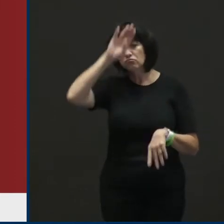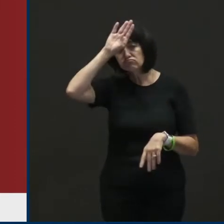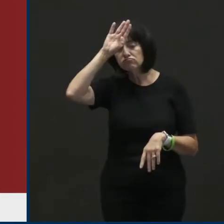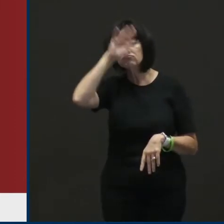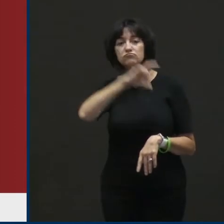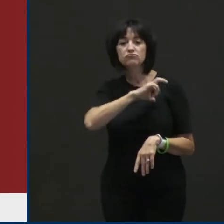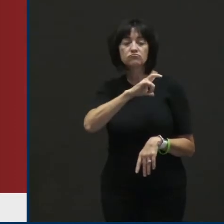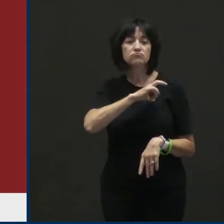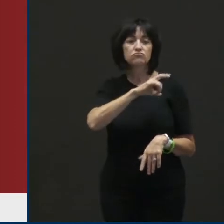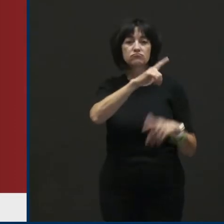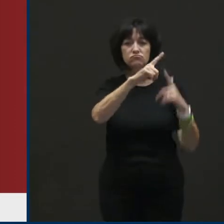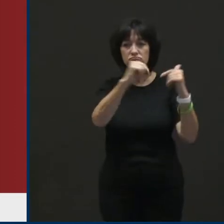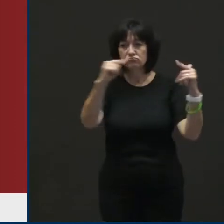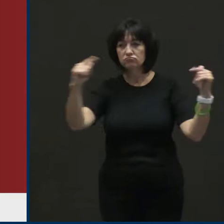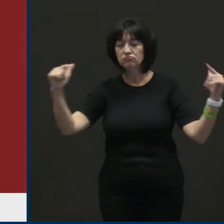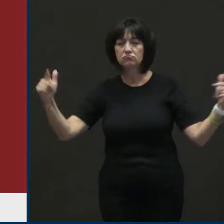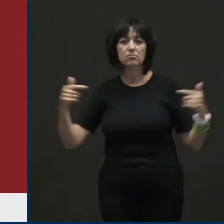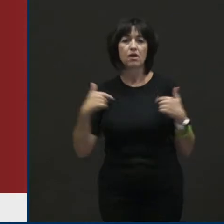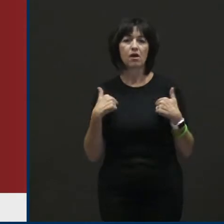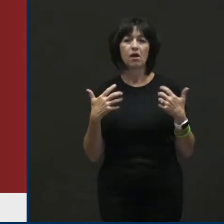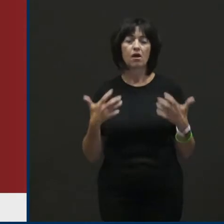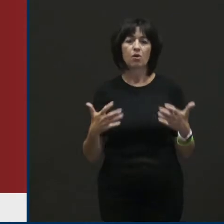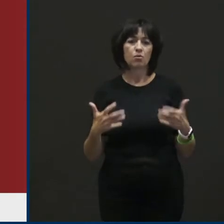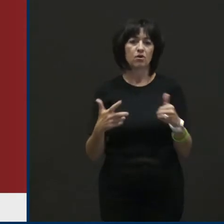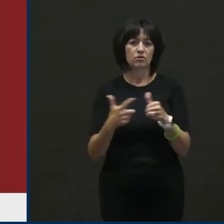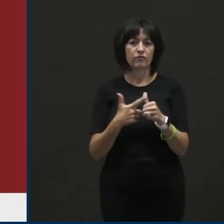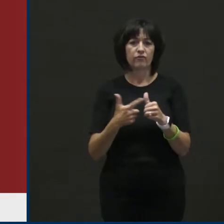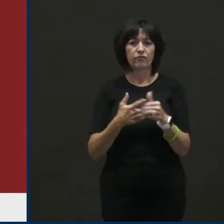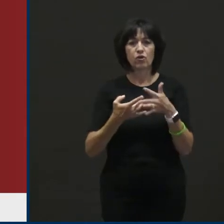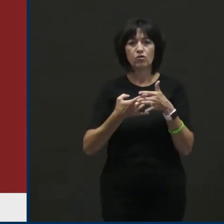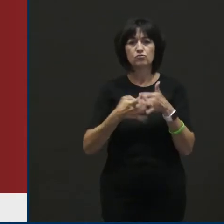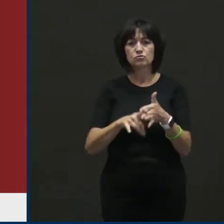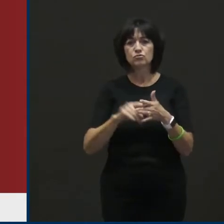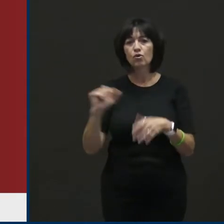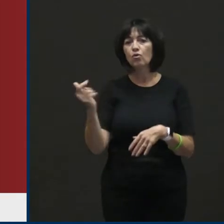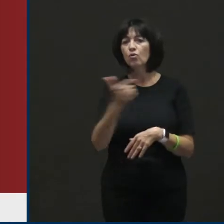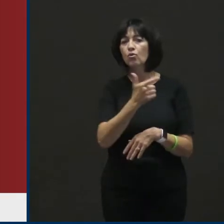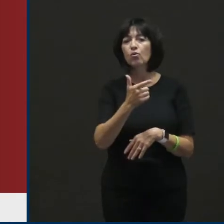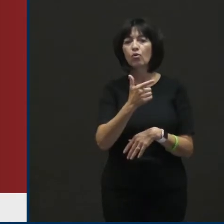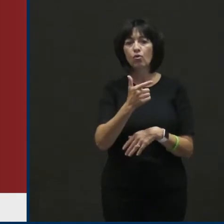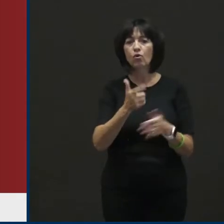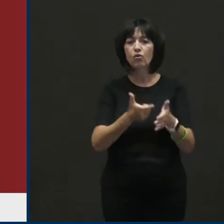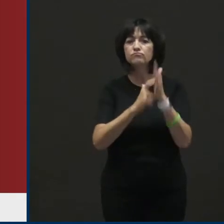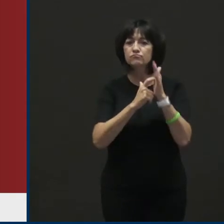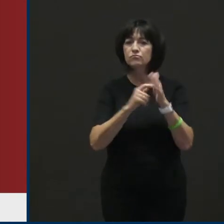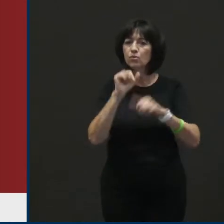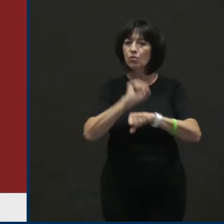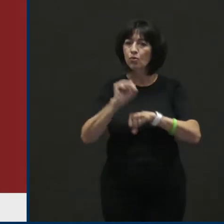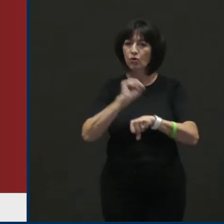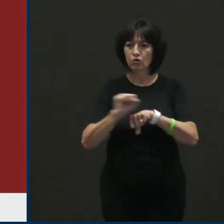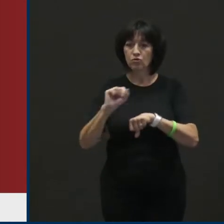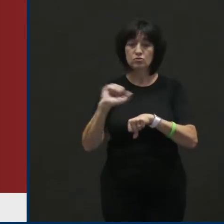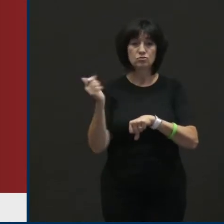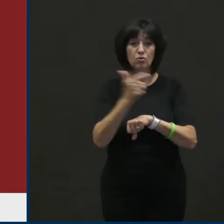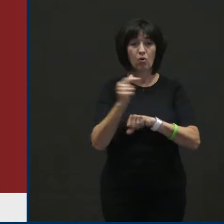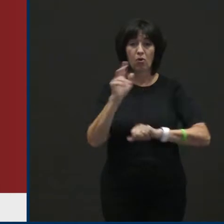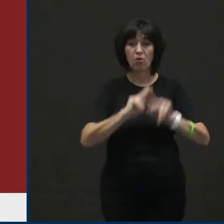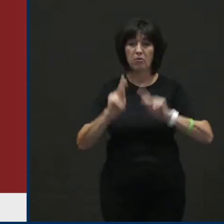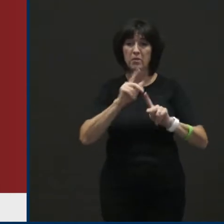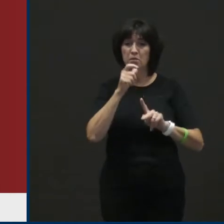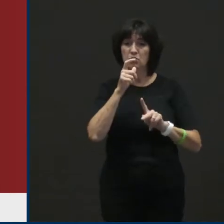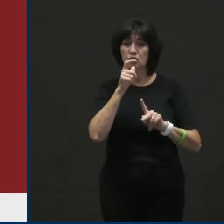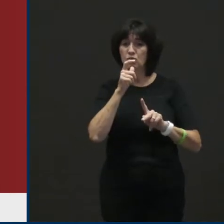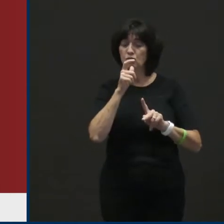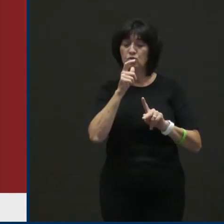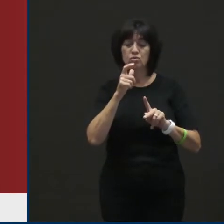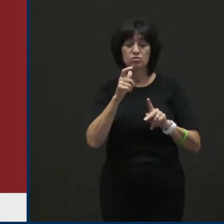in between. But I just want to start off by thanking all the essential workers who've been working under difficult circumstances